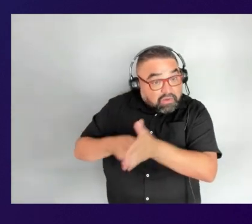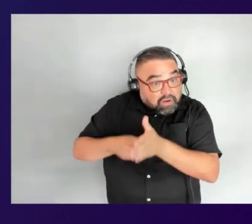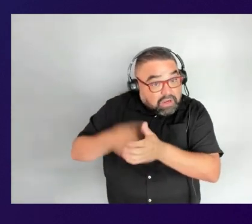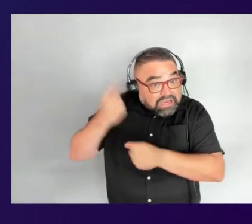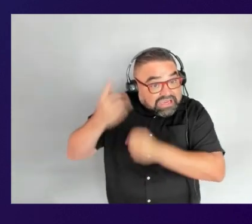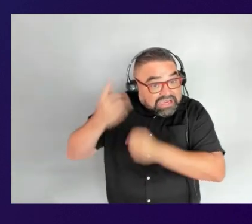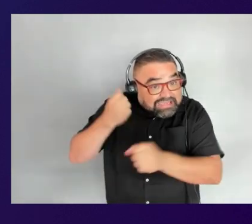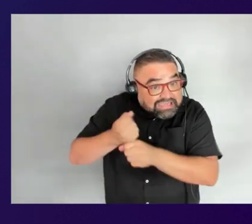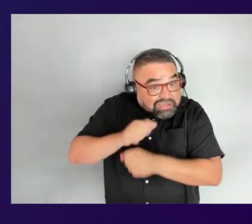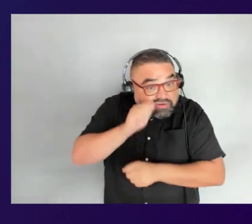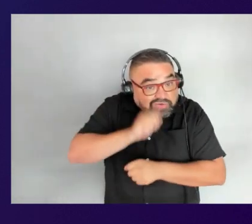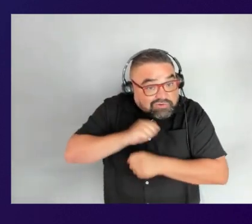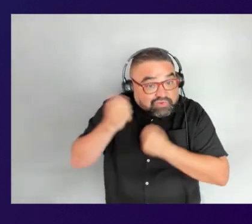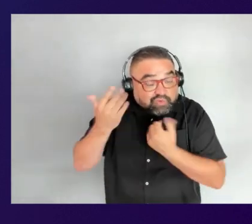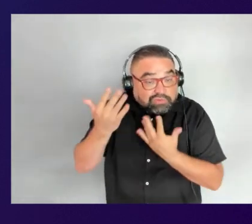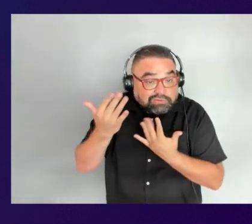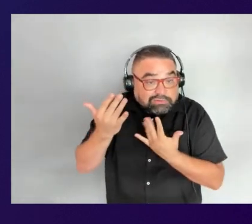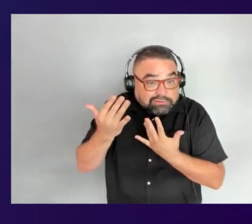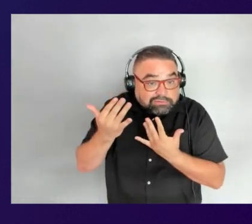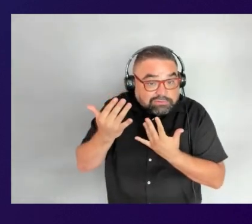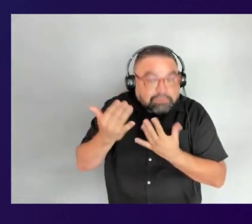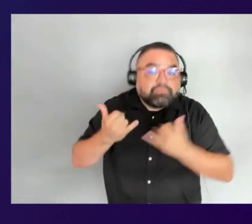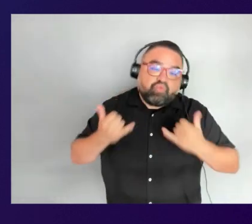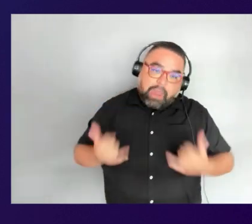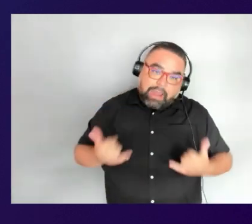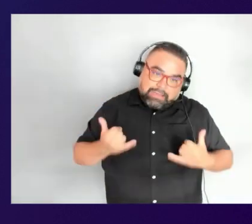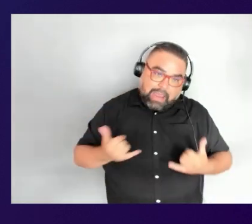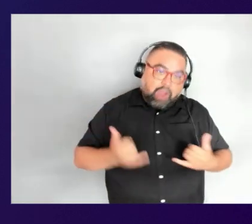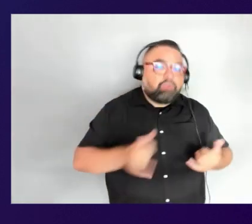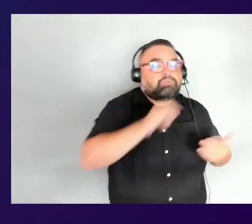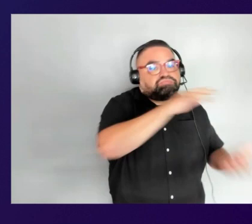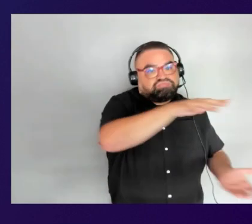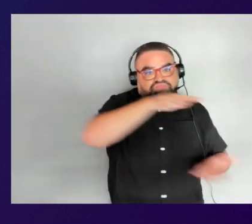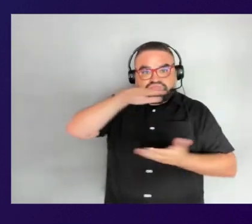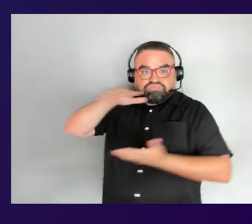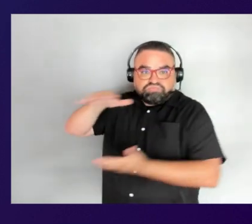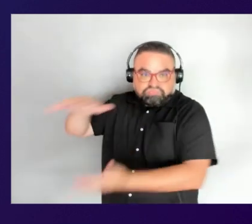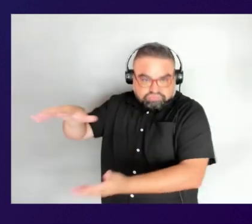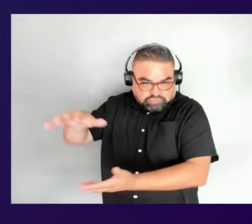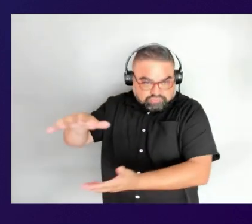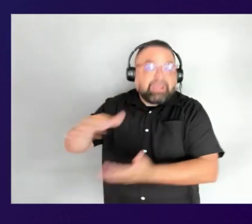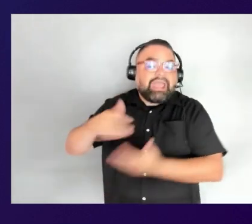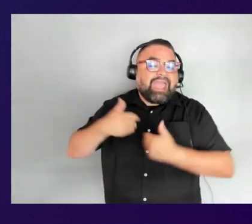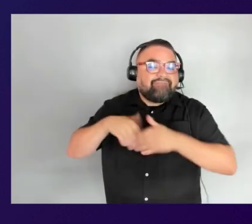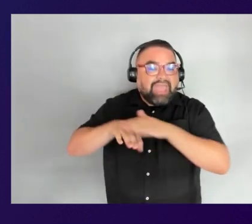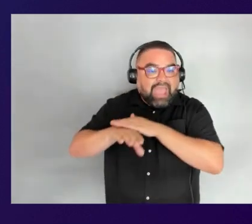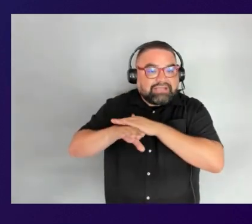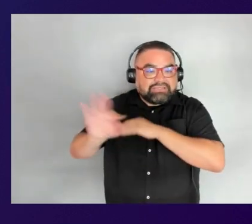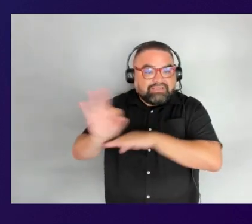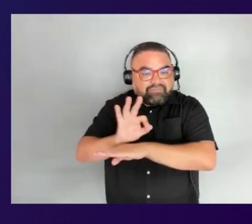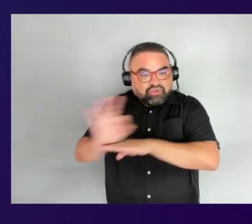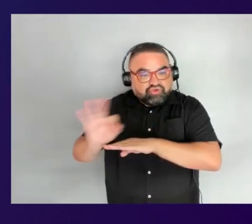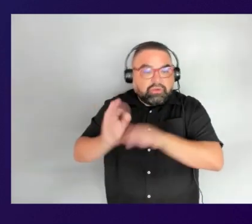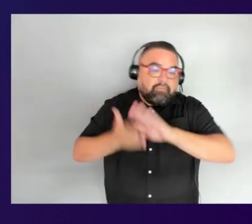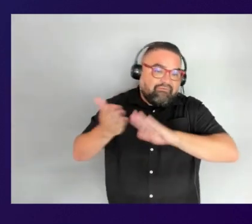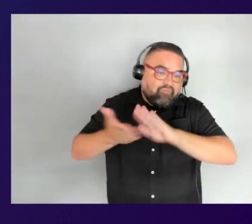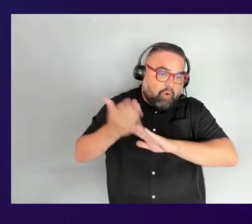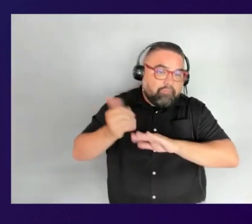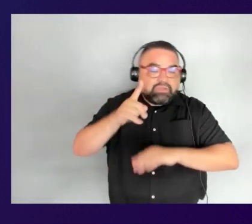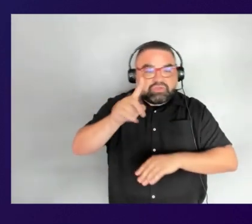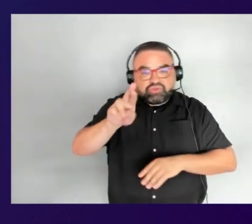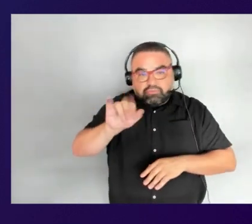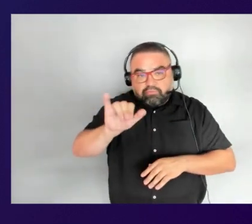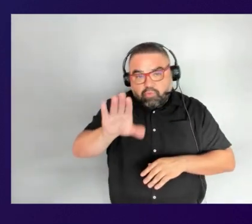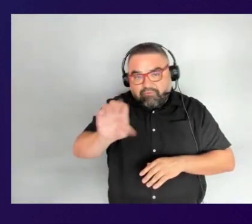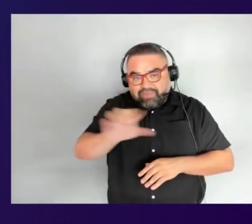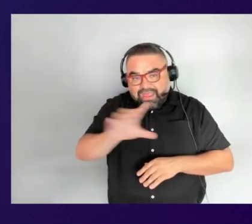way customers manage their NAS environments today, they have a common set of data access features, performance profiles, and data management APIs